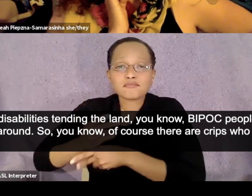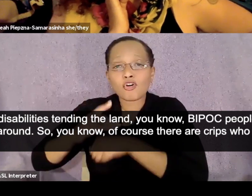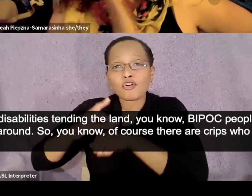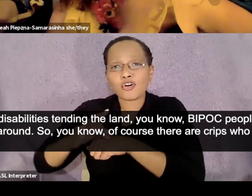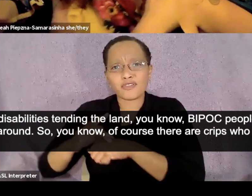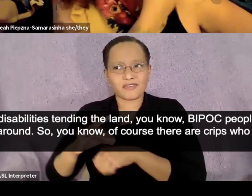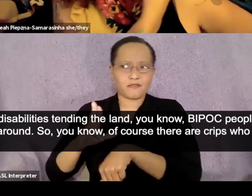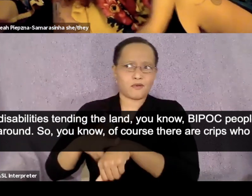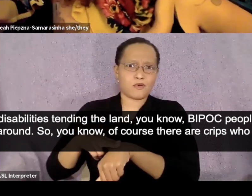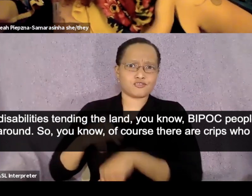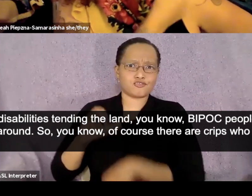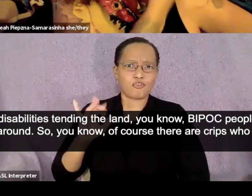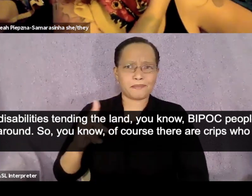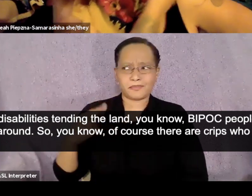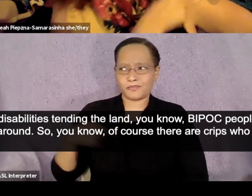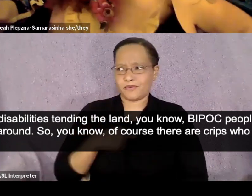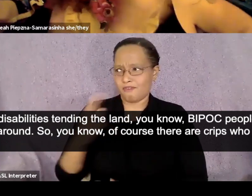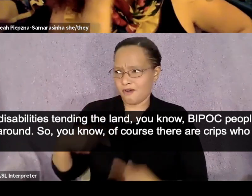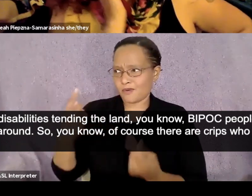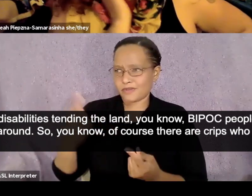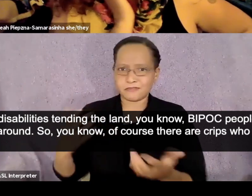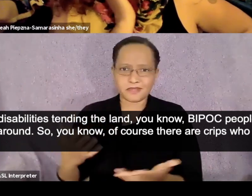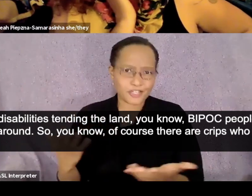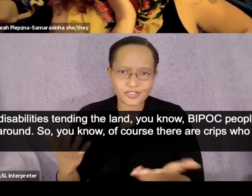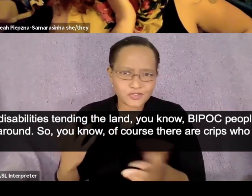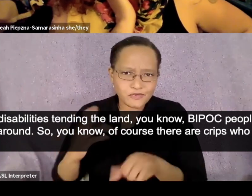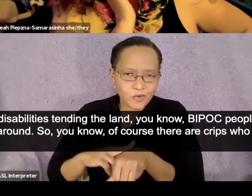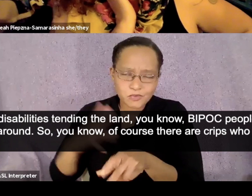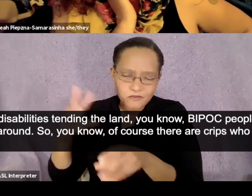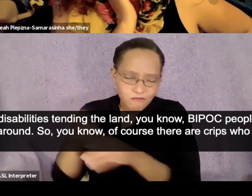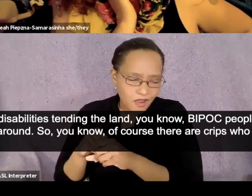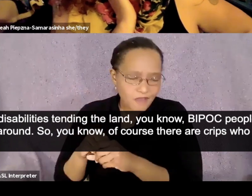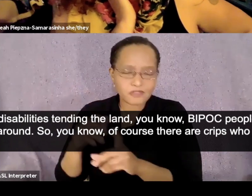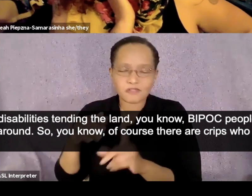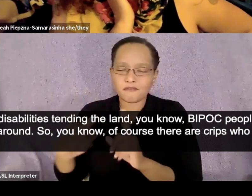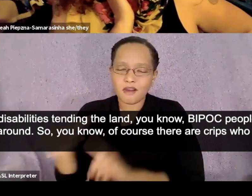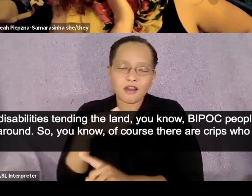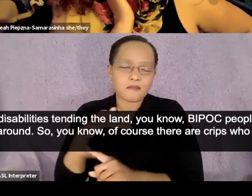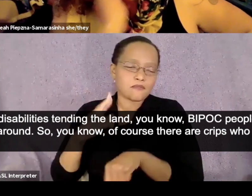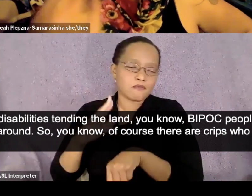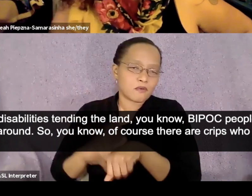have always been around. So, of course, there are Crips that have been farmers and, are,